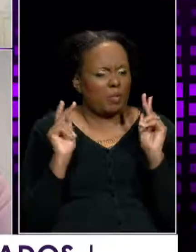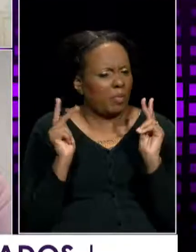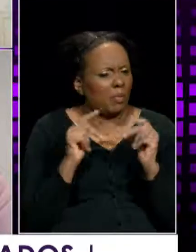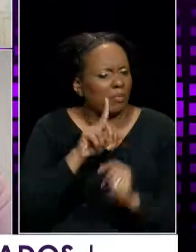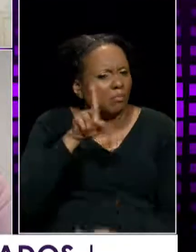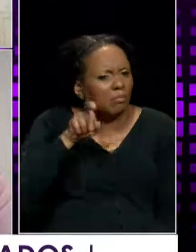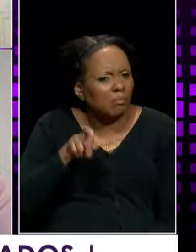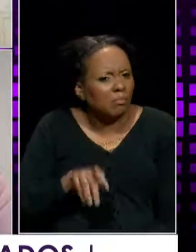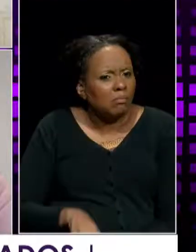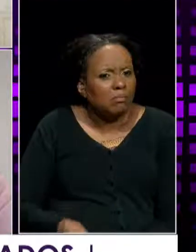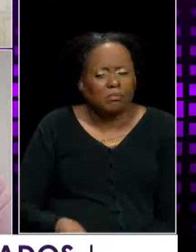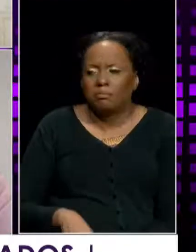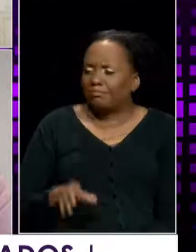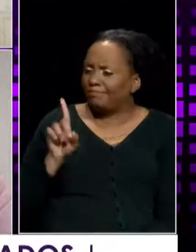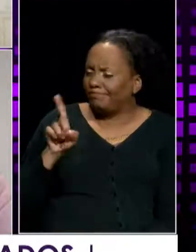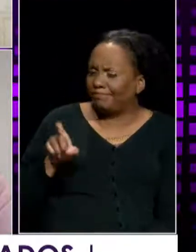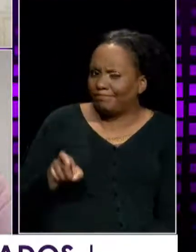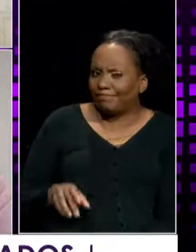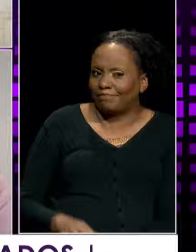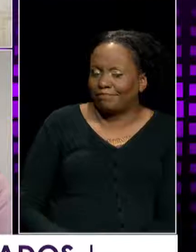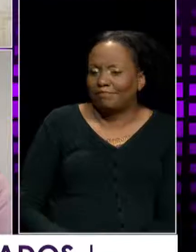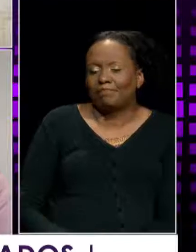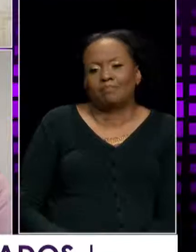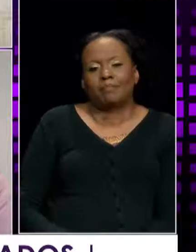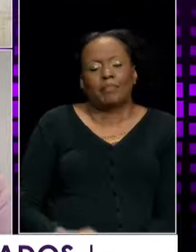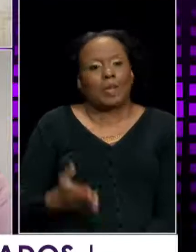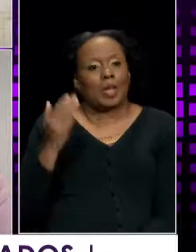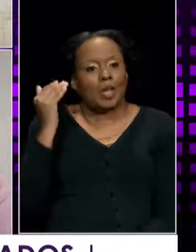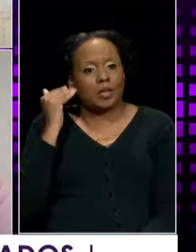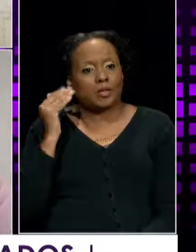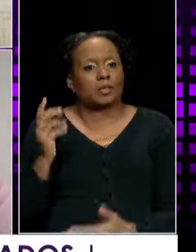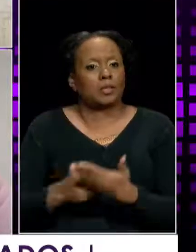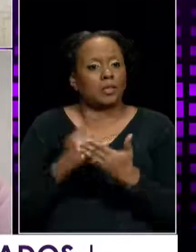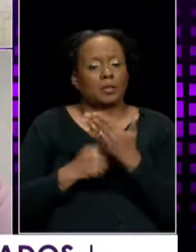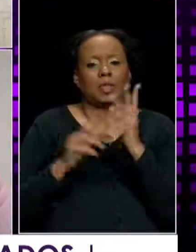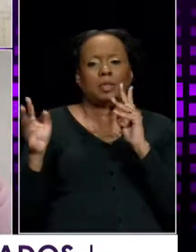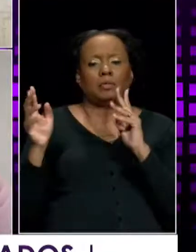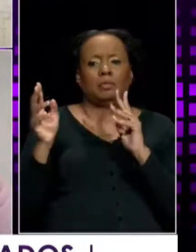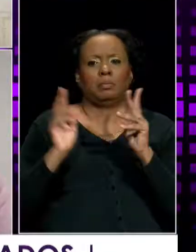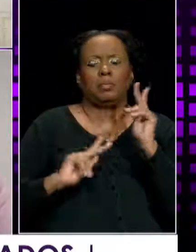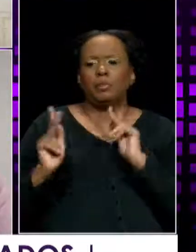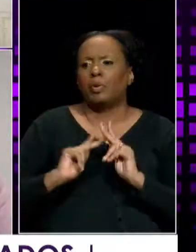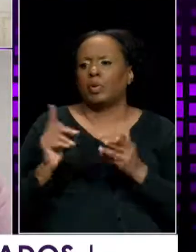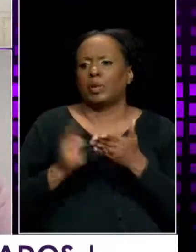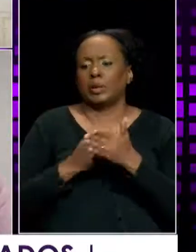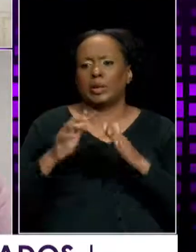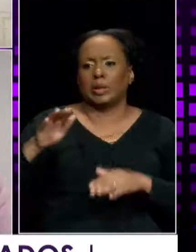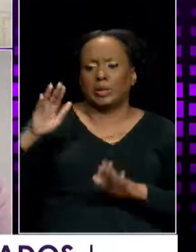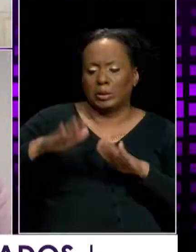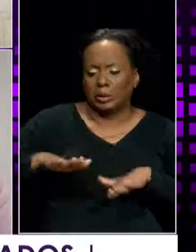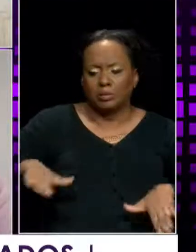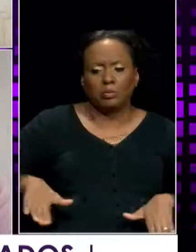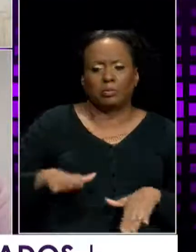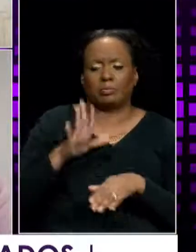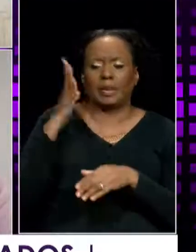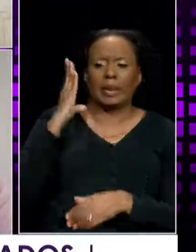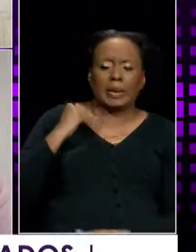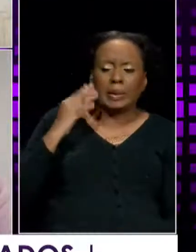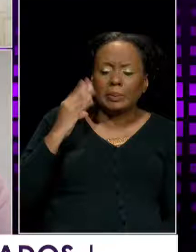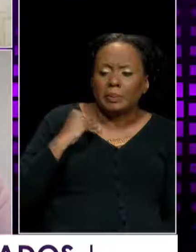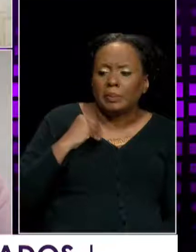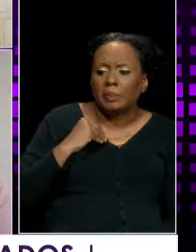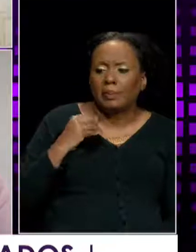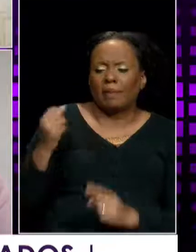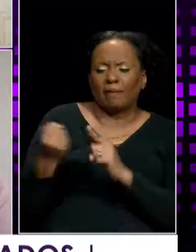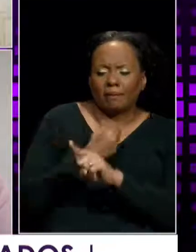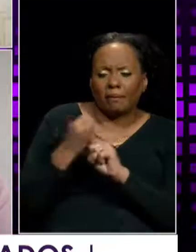that sometimes there's a pipeline between being in violent situations at home and the children then living violent lives. So